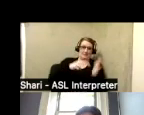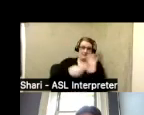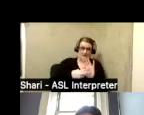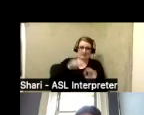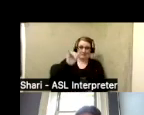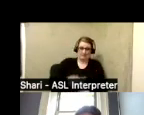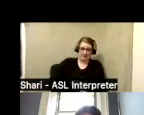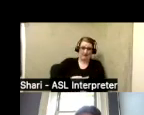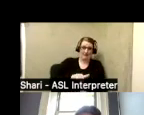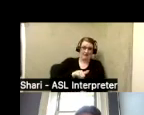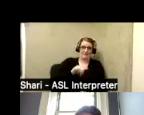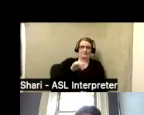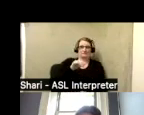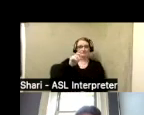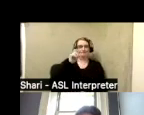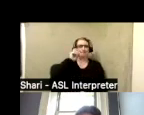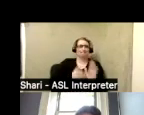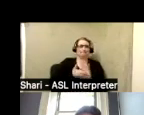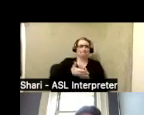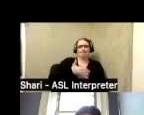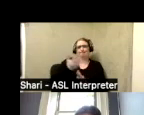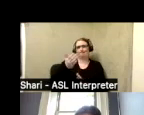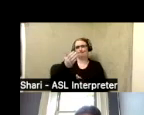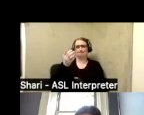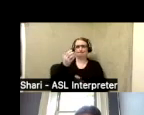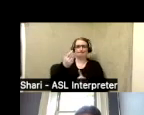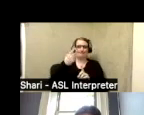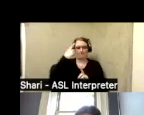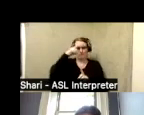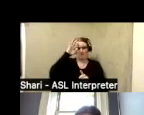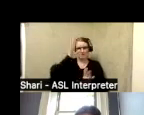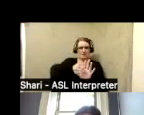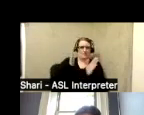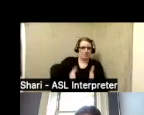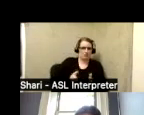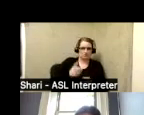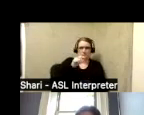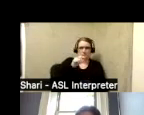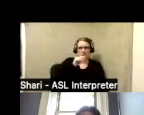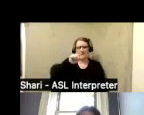psychotic was only self-referential, unable to encounter the other.